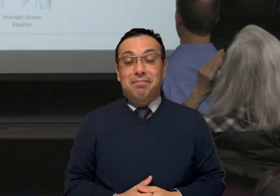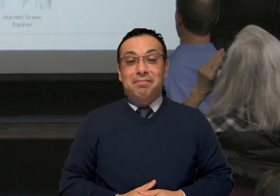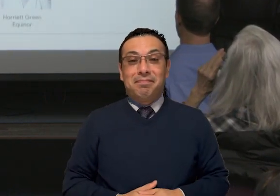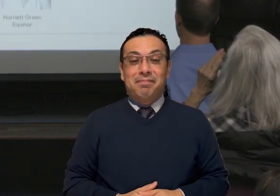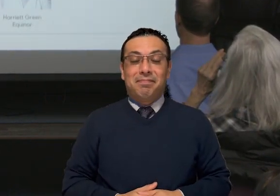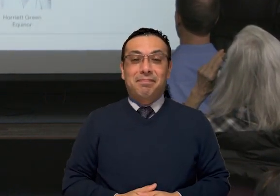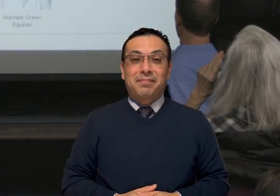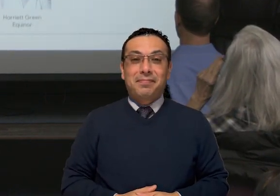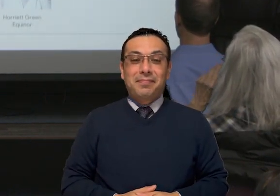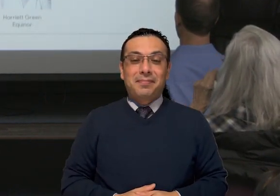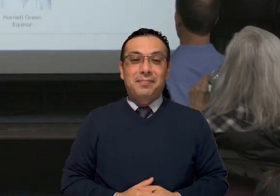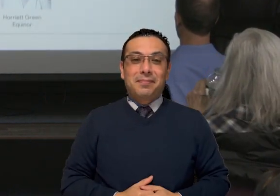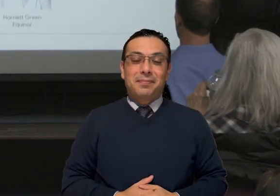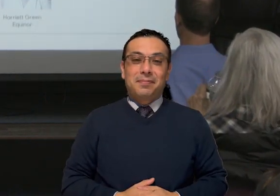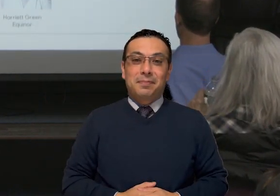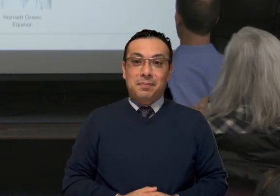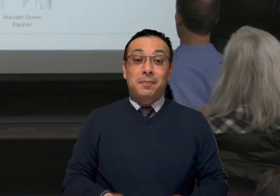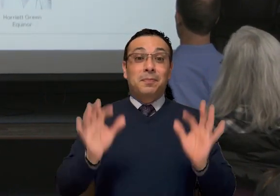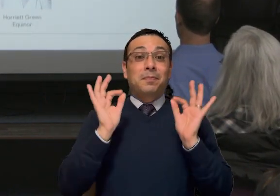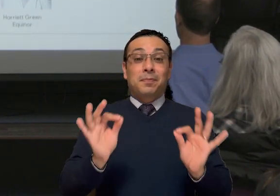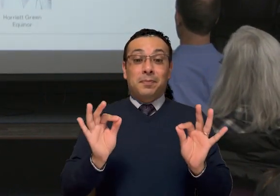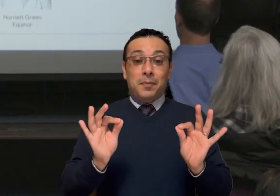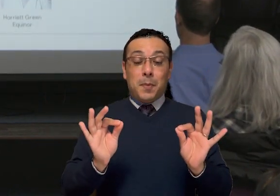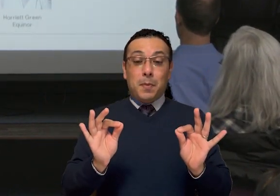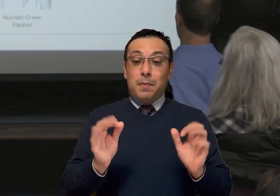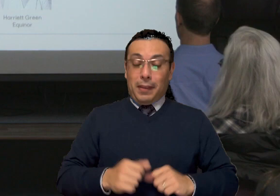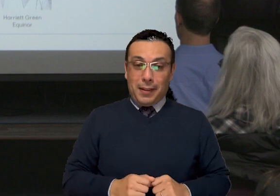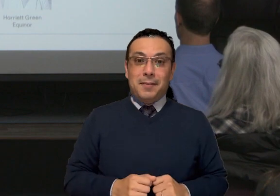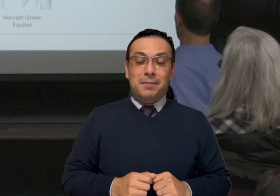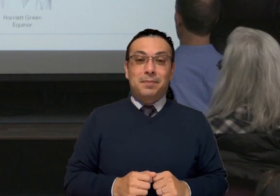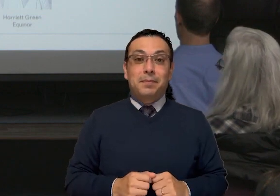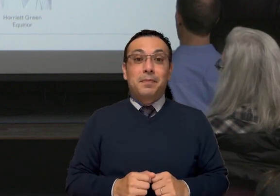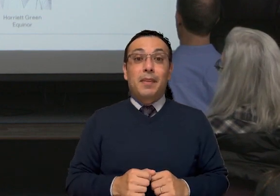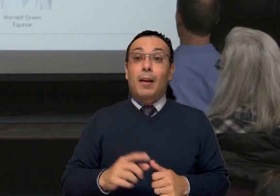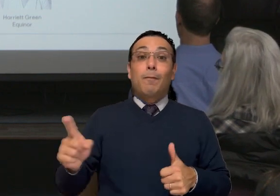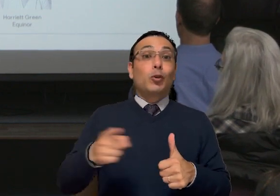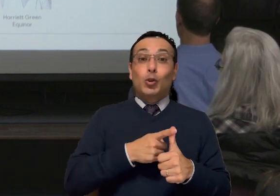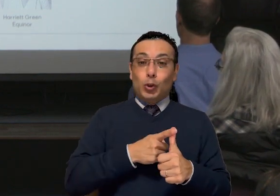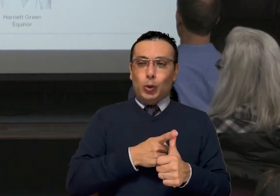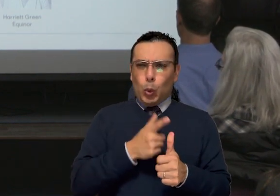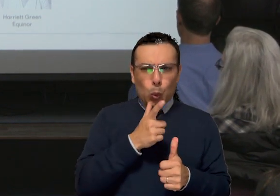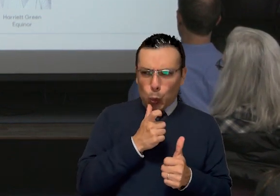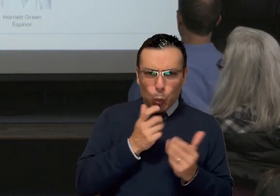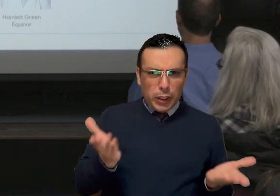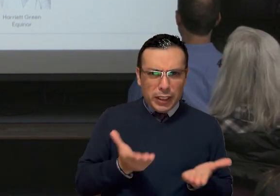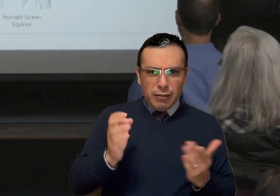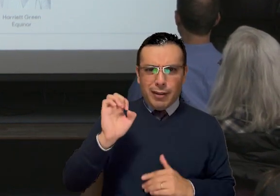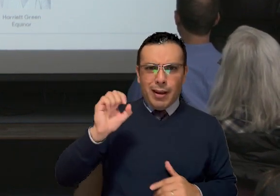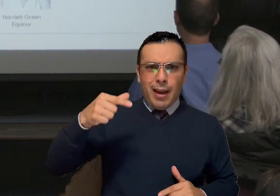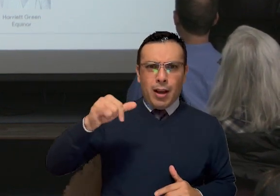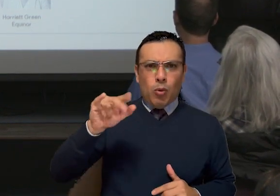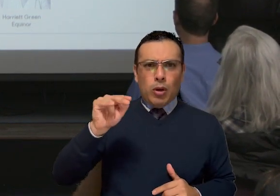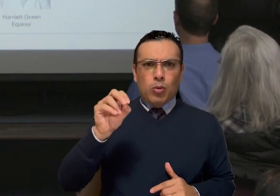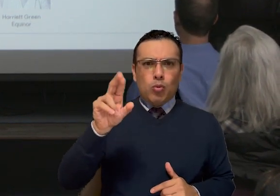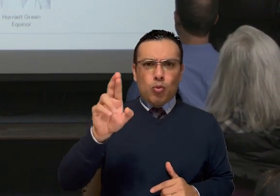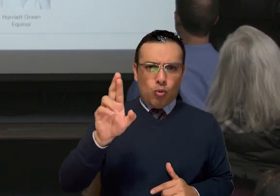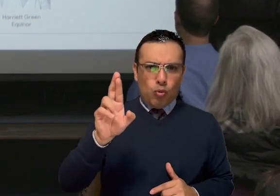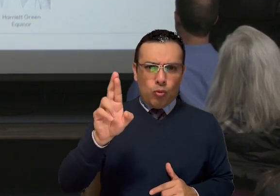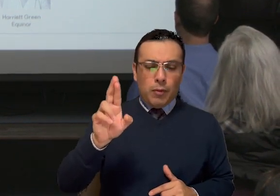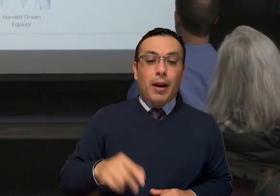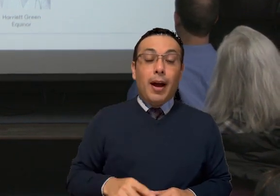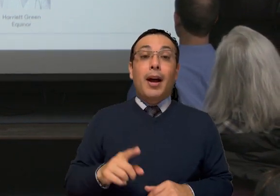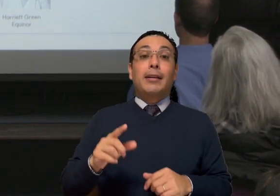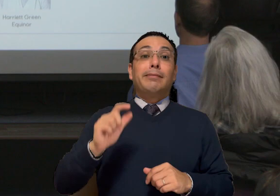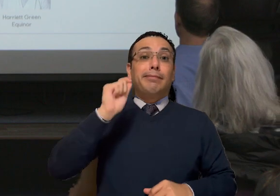Okay, so let's meet our team to start. We have a really great team, both from Equinor and from